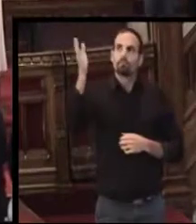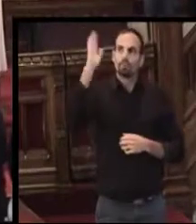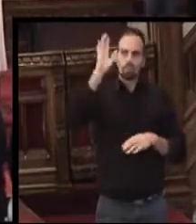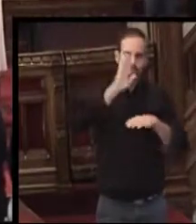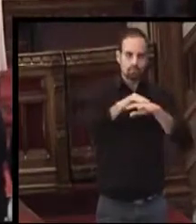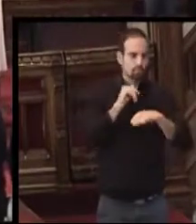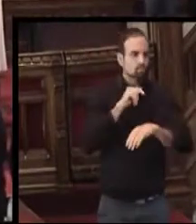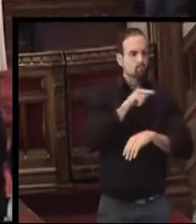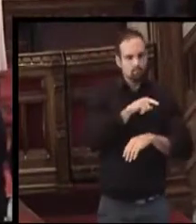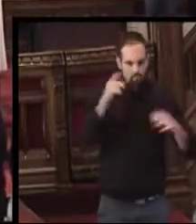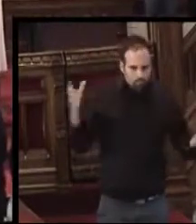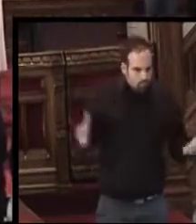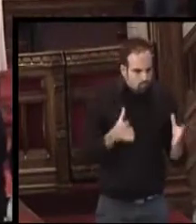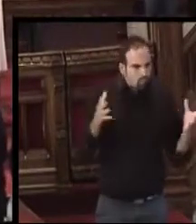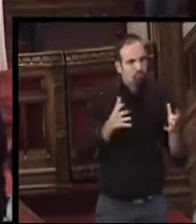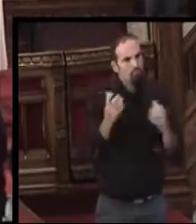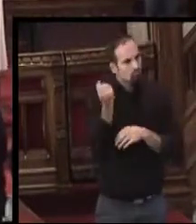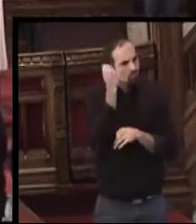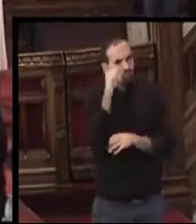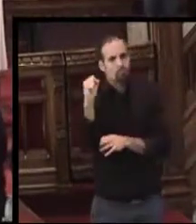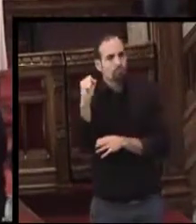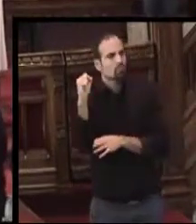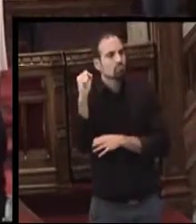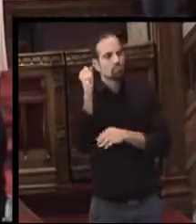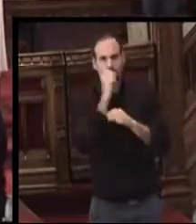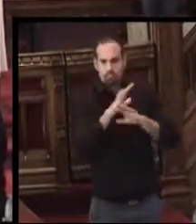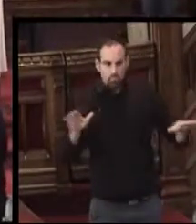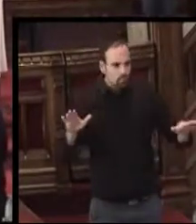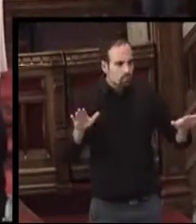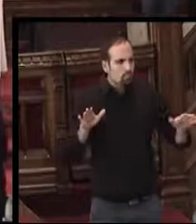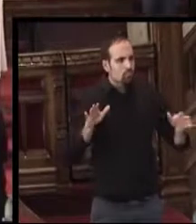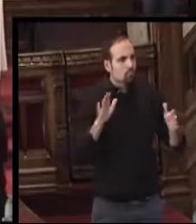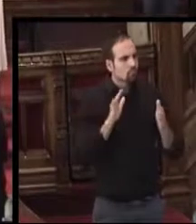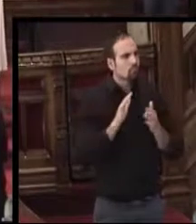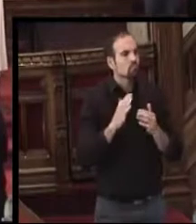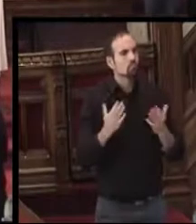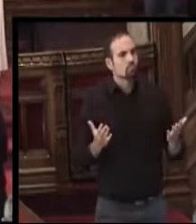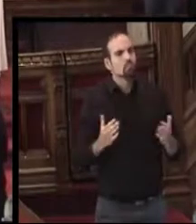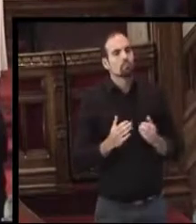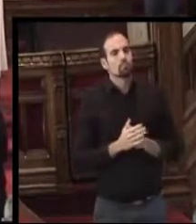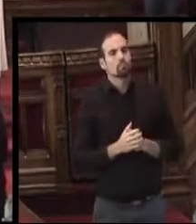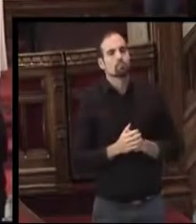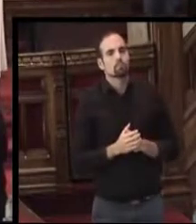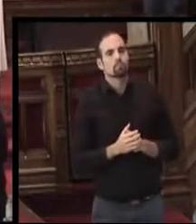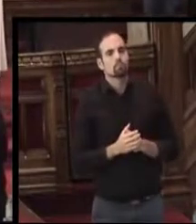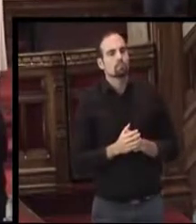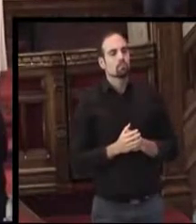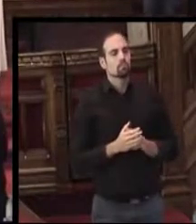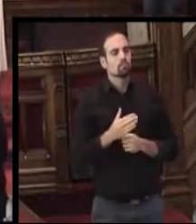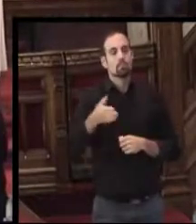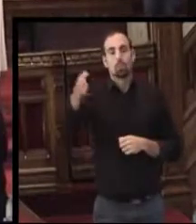stand up against it, to speak out against it. Know that God calls you